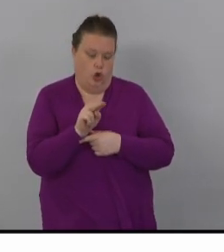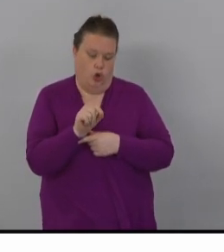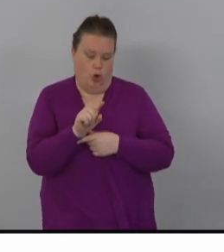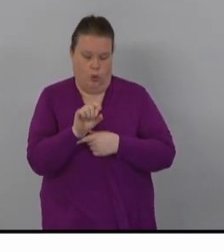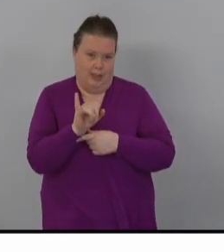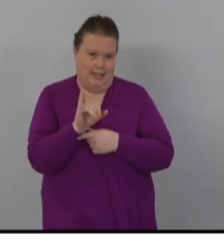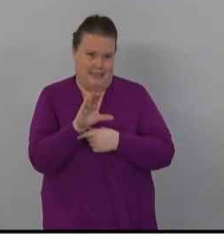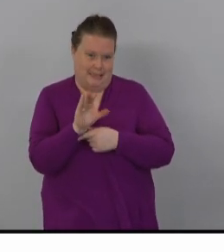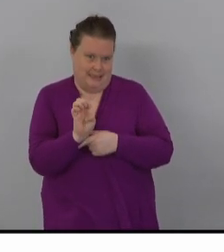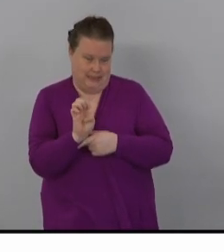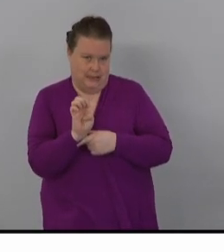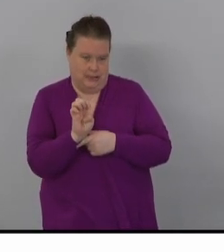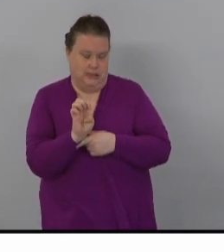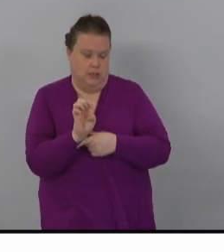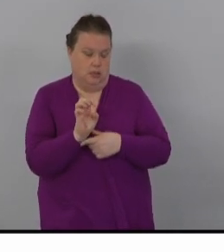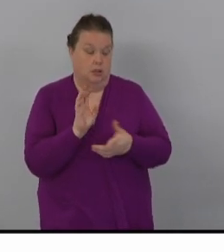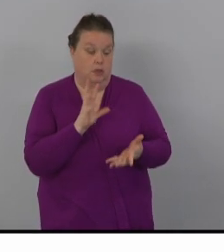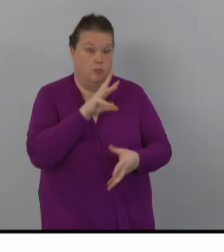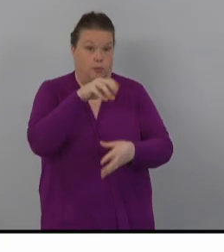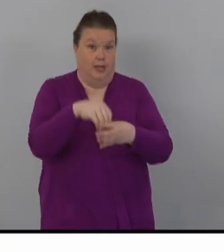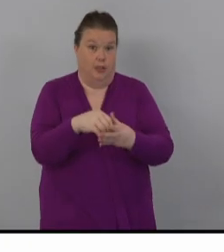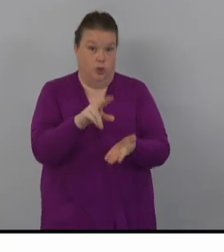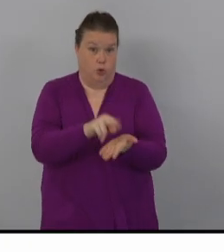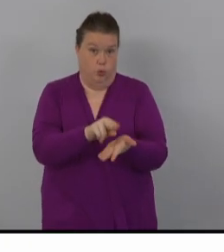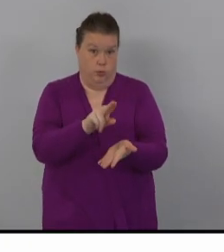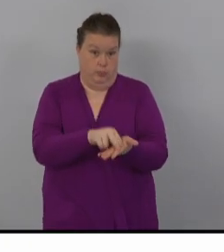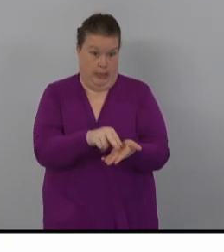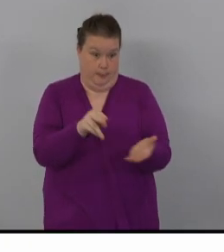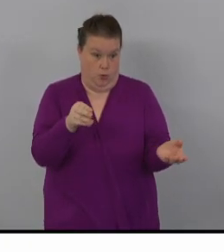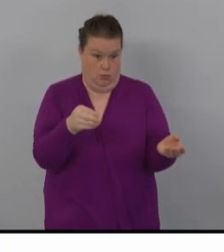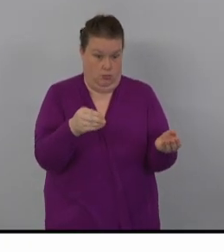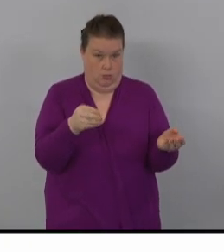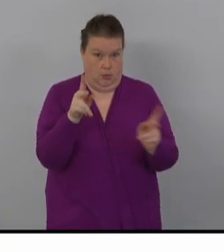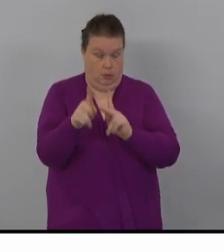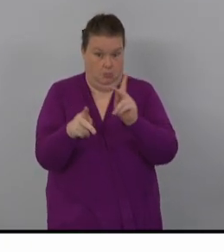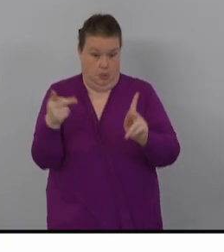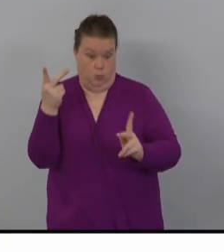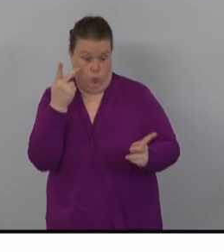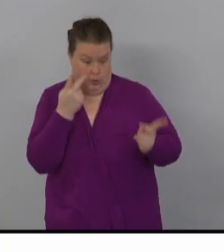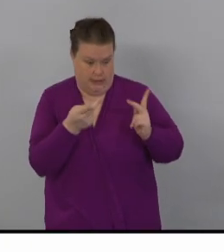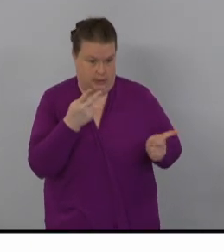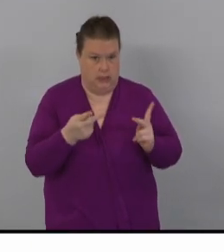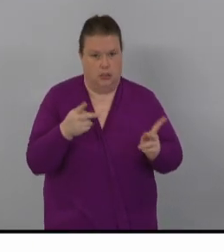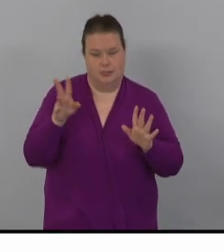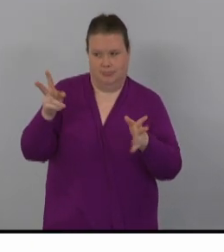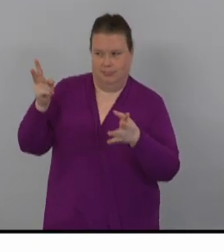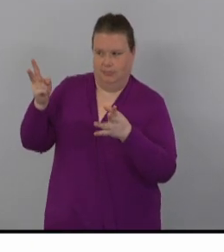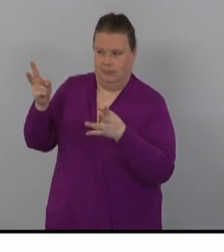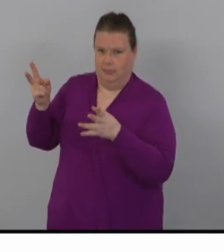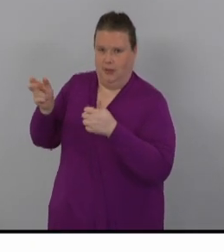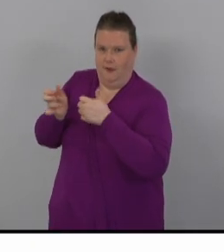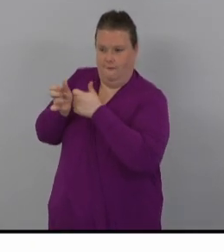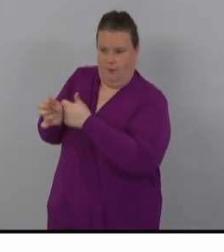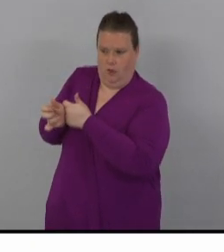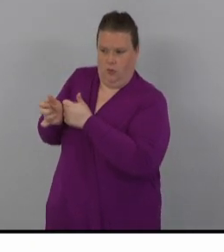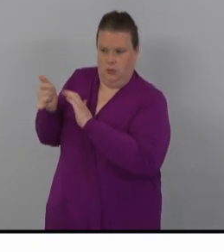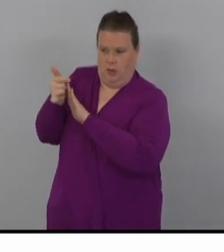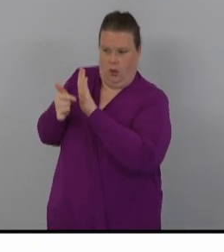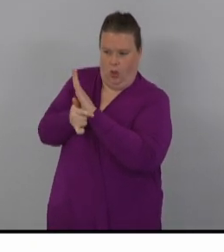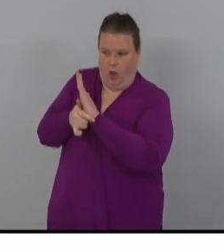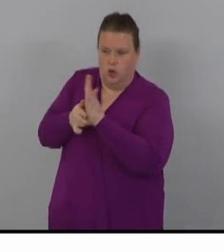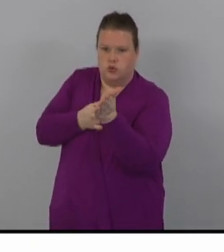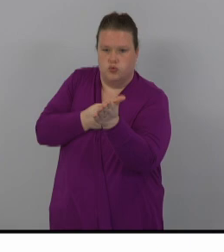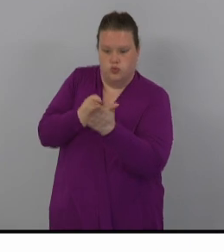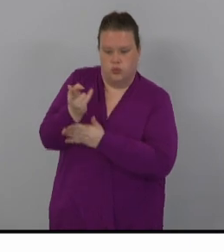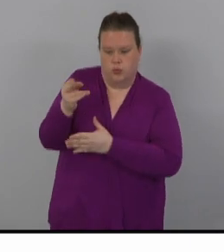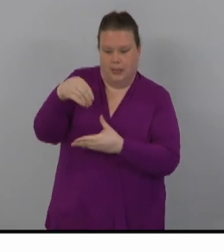truth in taxation, the notice as required by law that sets out, and we'll talk a little bit more about that at the public hearing. I kind of go through some of